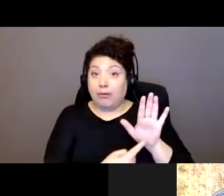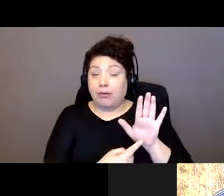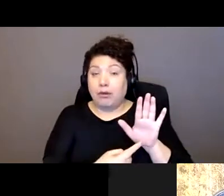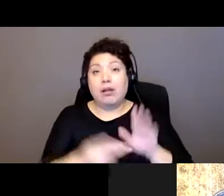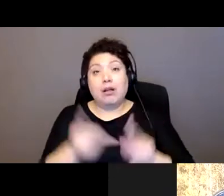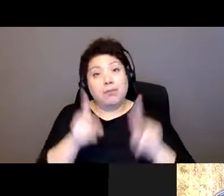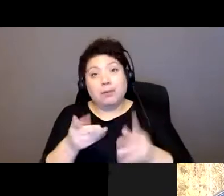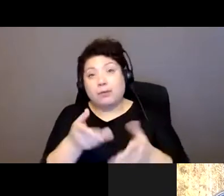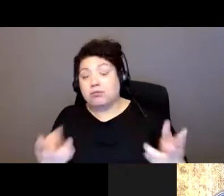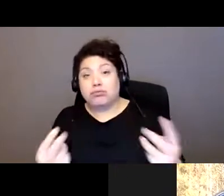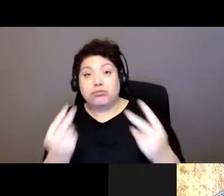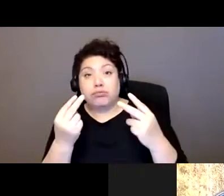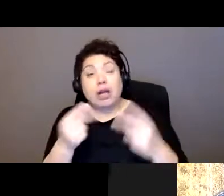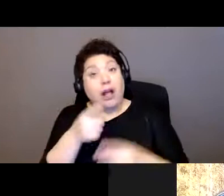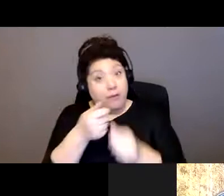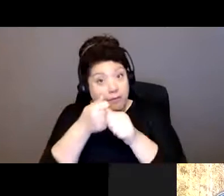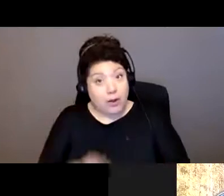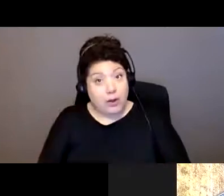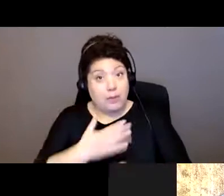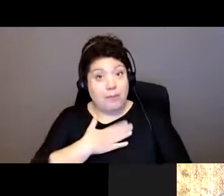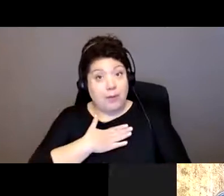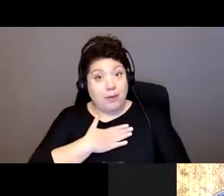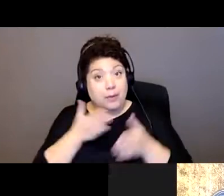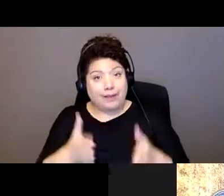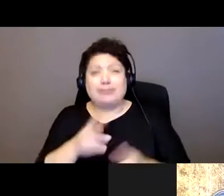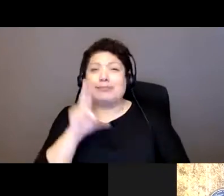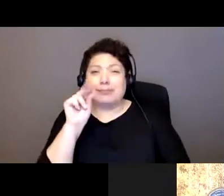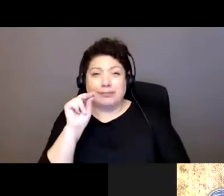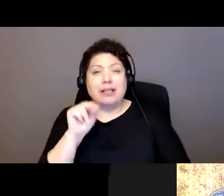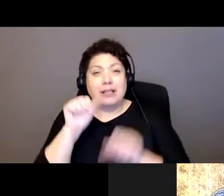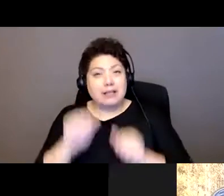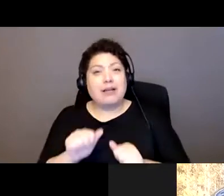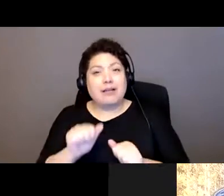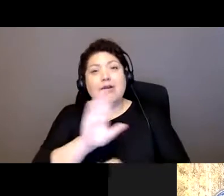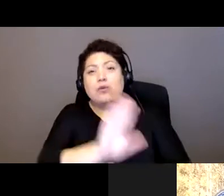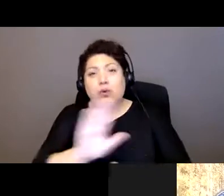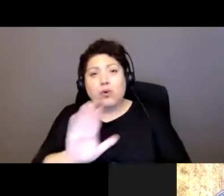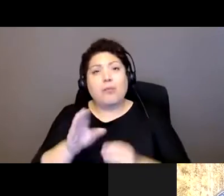Maybe they don't have to follow my way. They can follow their own path.